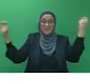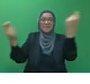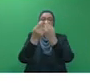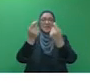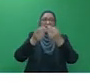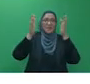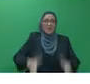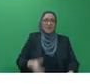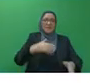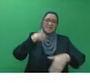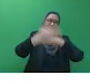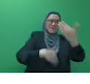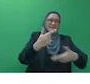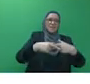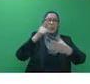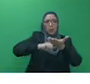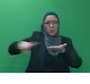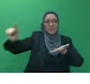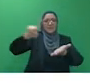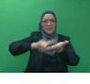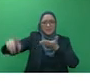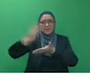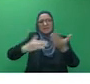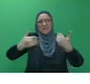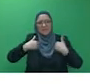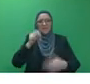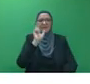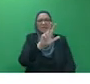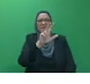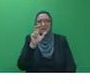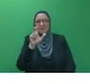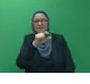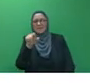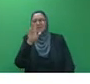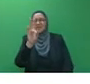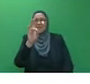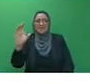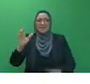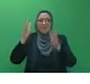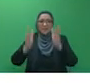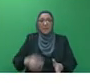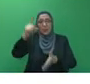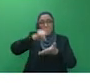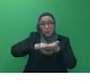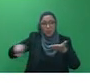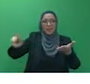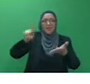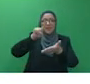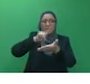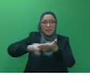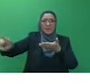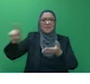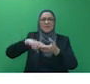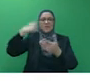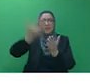have about 300 people and usually sometimes they go up to 700 they do this a few times a week in terms of new skills and which is what this purpose this